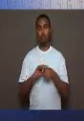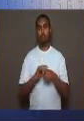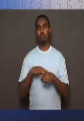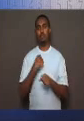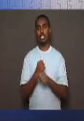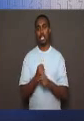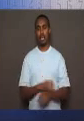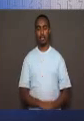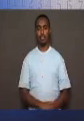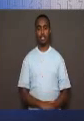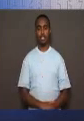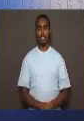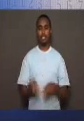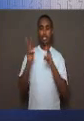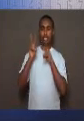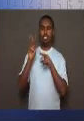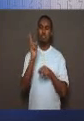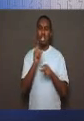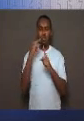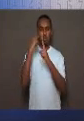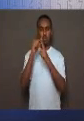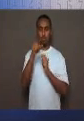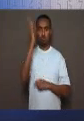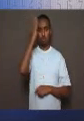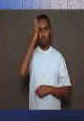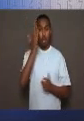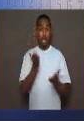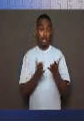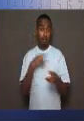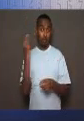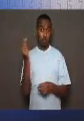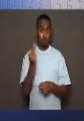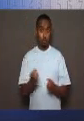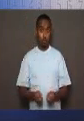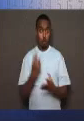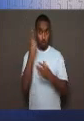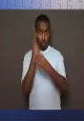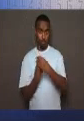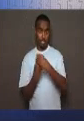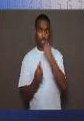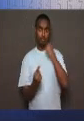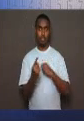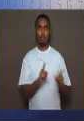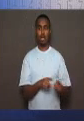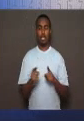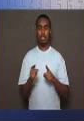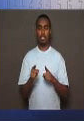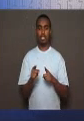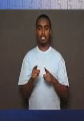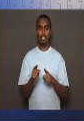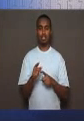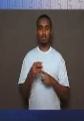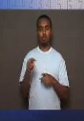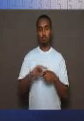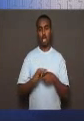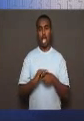activity. See what words you know that can be used to be more specific about a particular